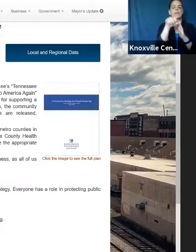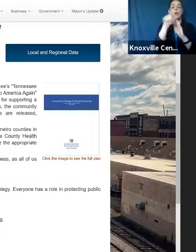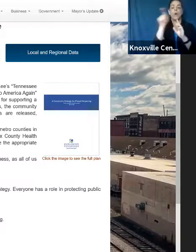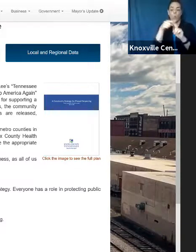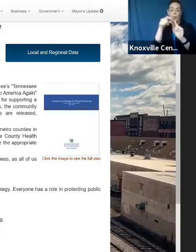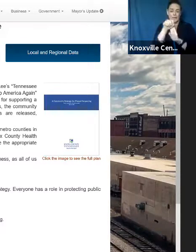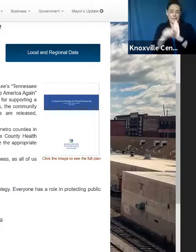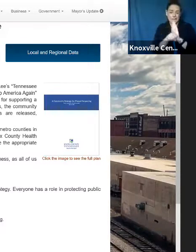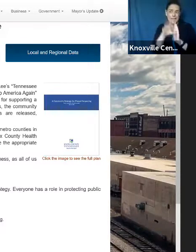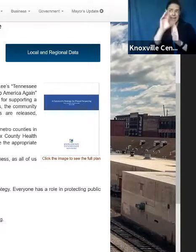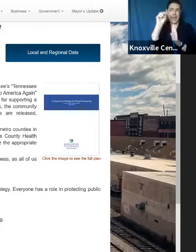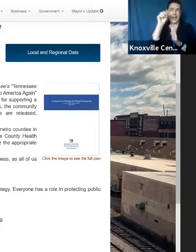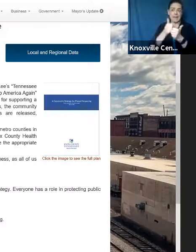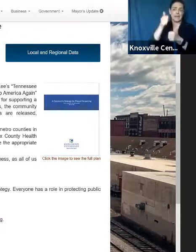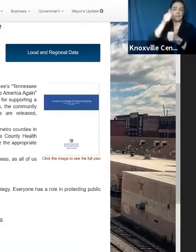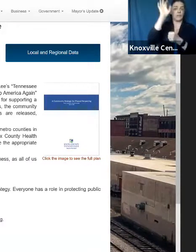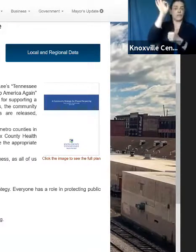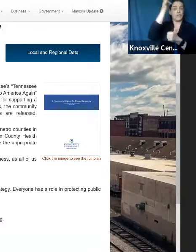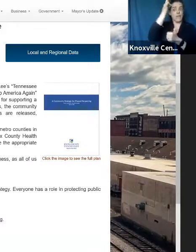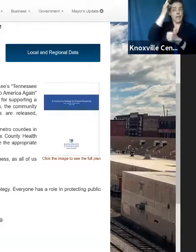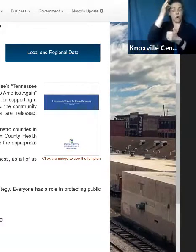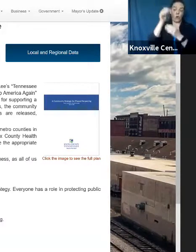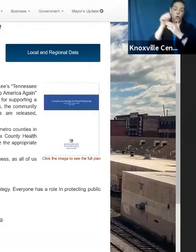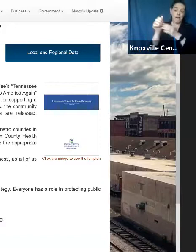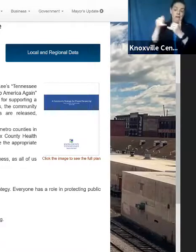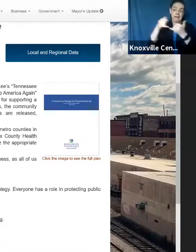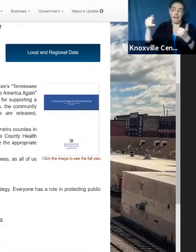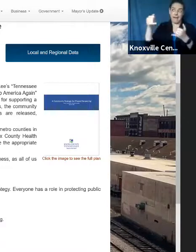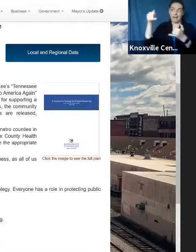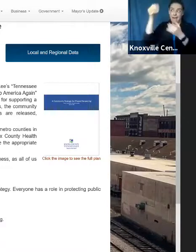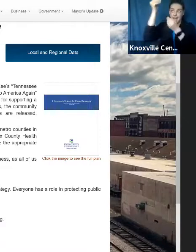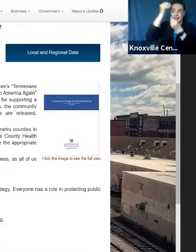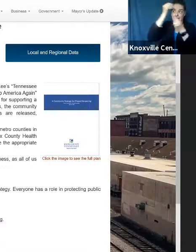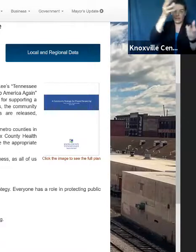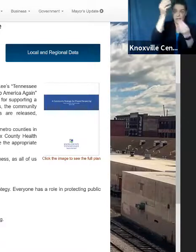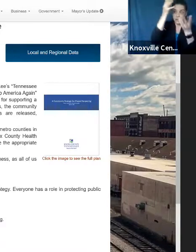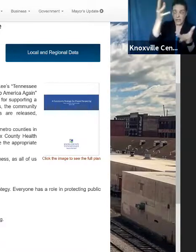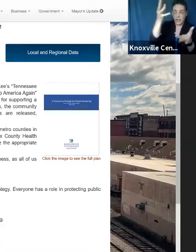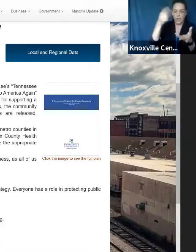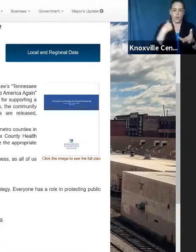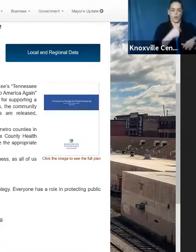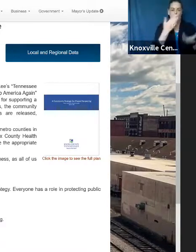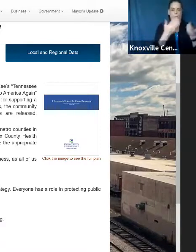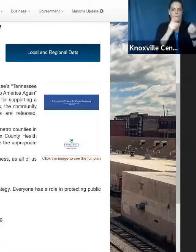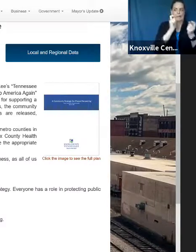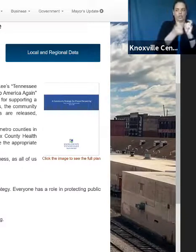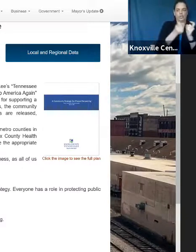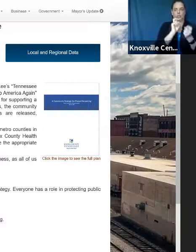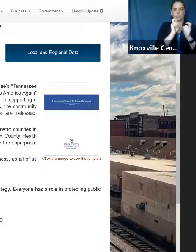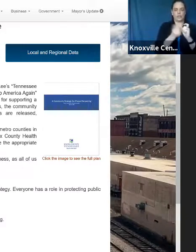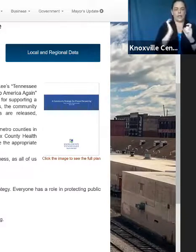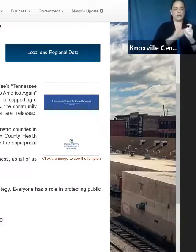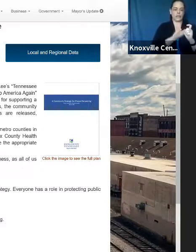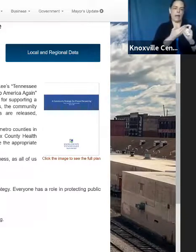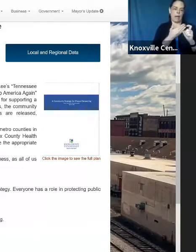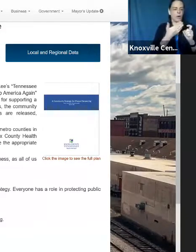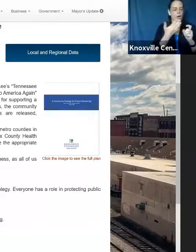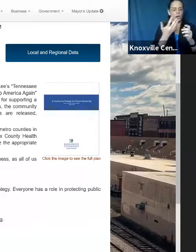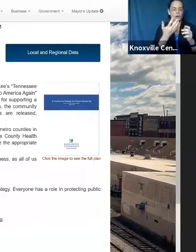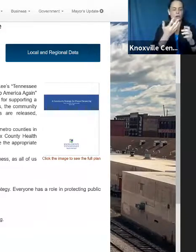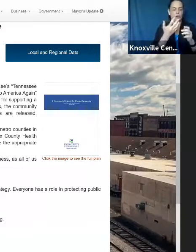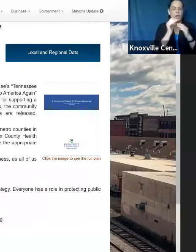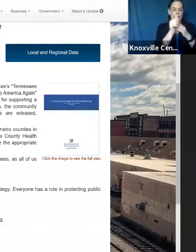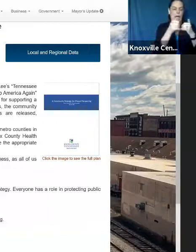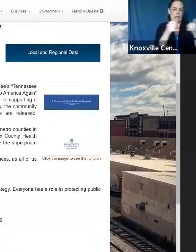released, amendments to our plan may be made similar to how we removed the faith community guidance following Governor Lee's Executive